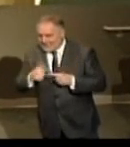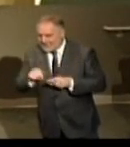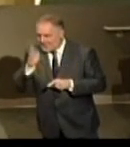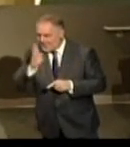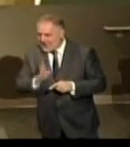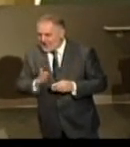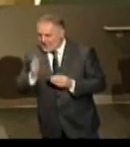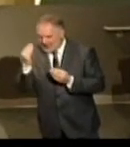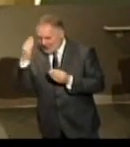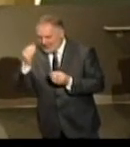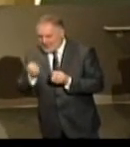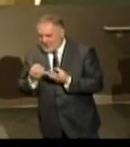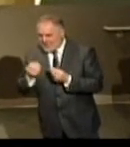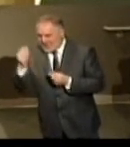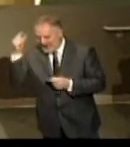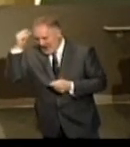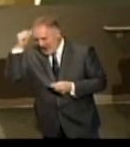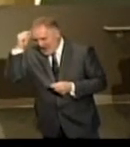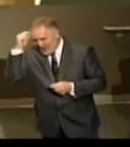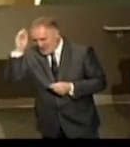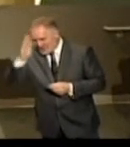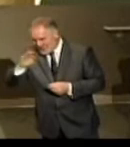knows the hairs on your head.